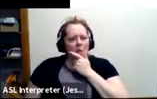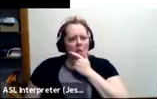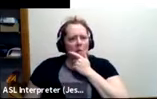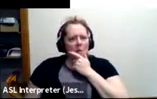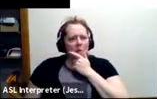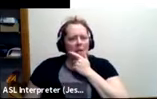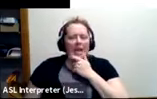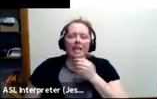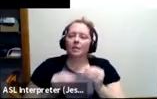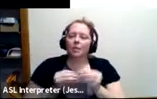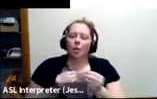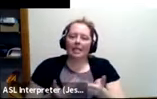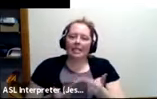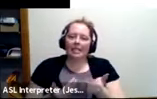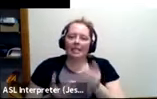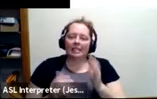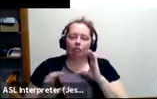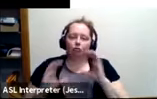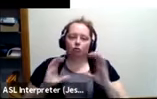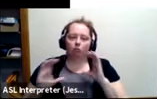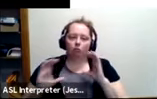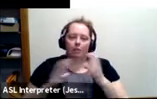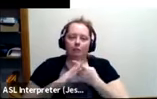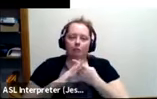the process of trying to understand one another.